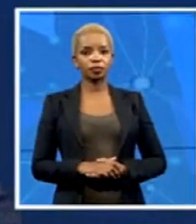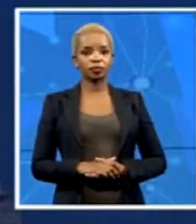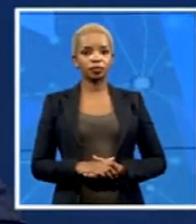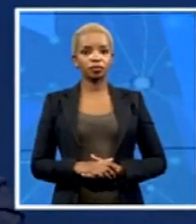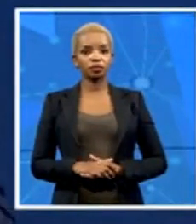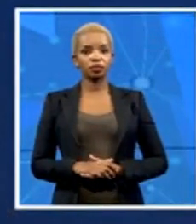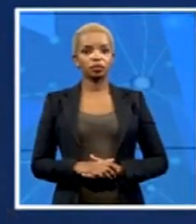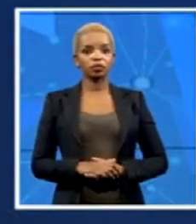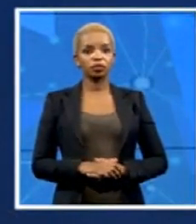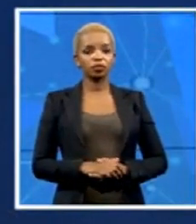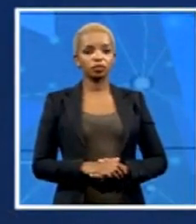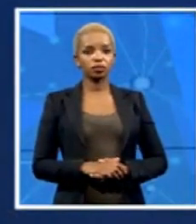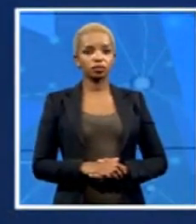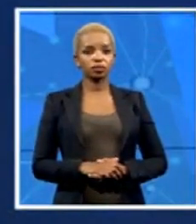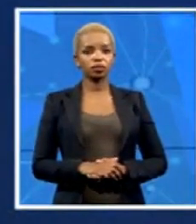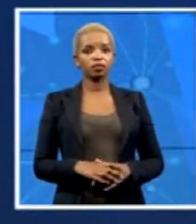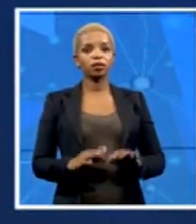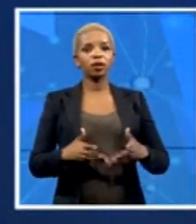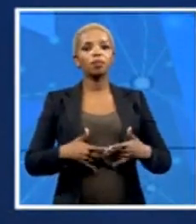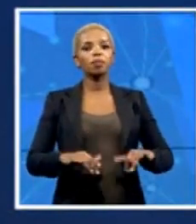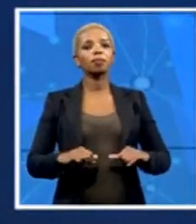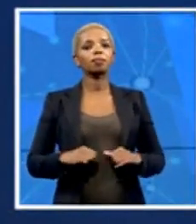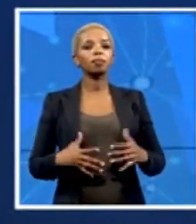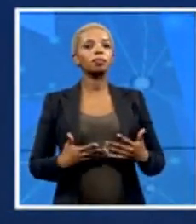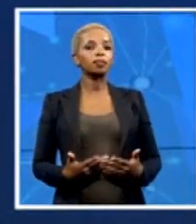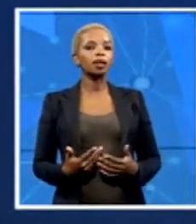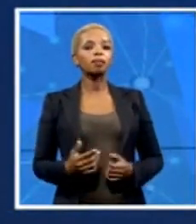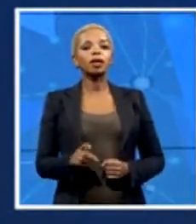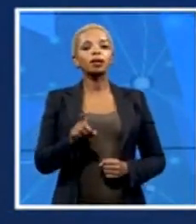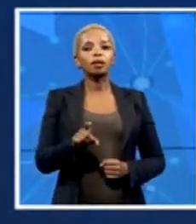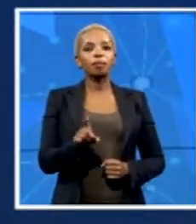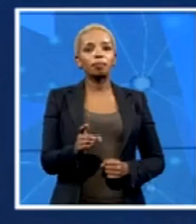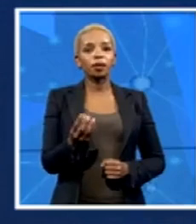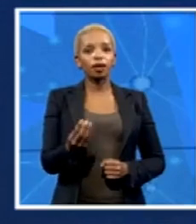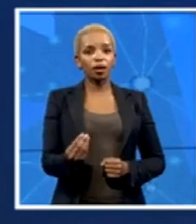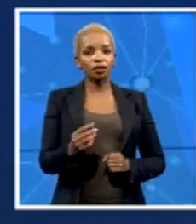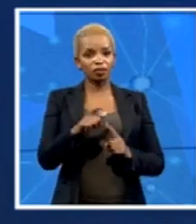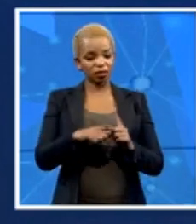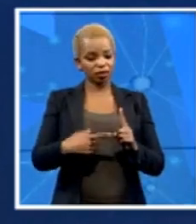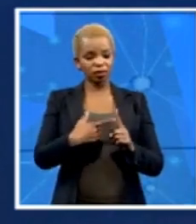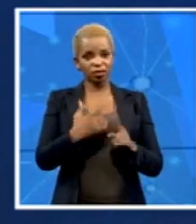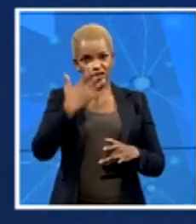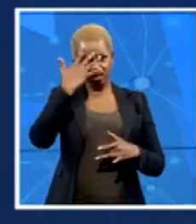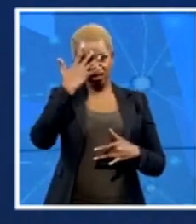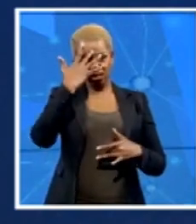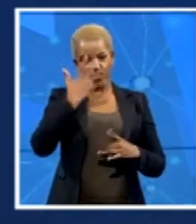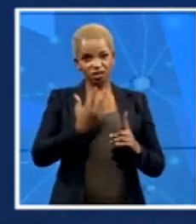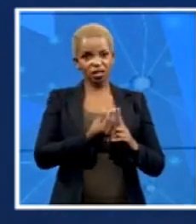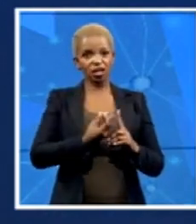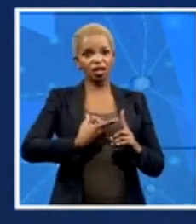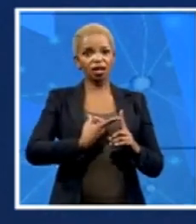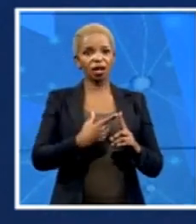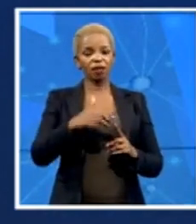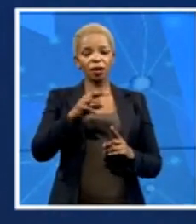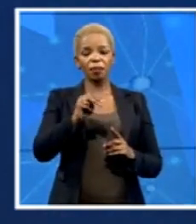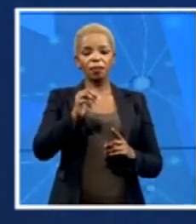Welcome back. Well, Megan Hunter has been living with a rare disease called myasthenia gravis for over 10 years. She has had to